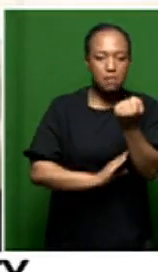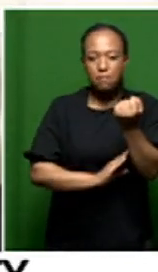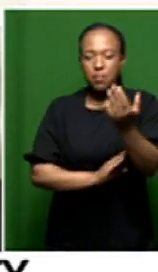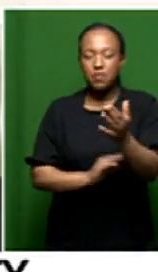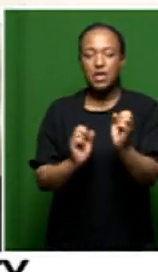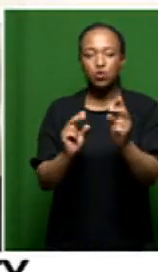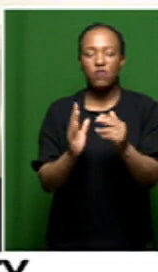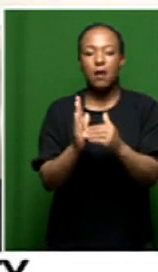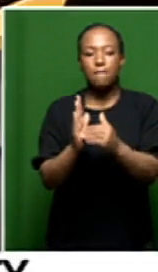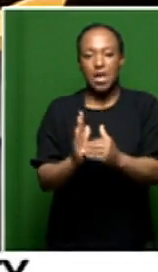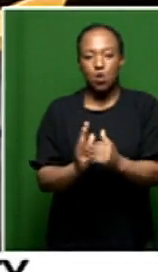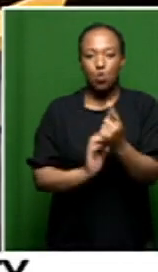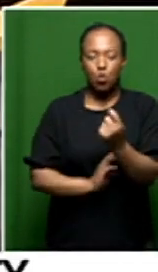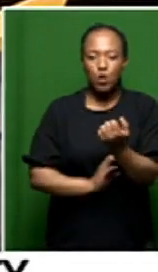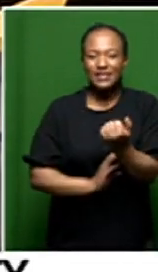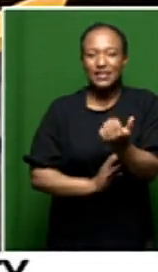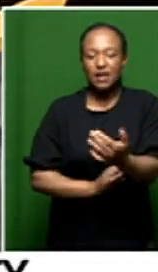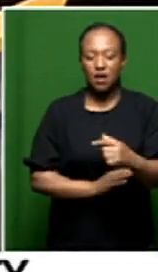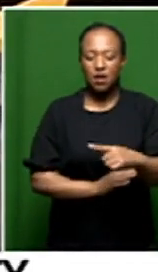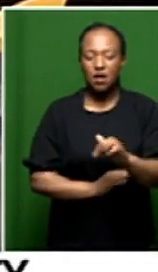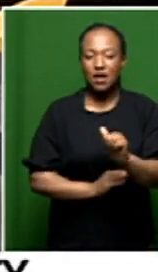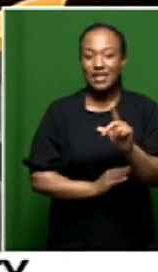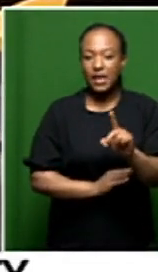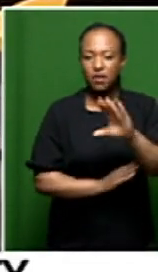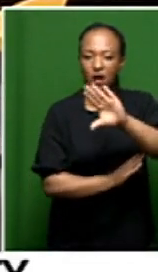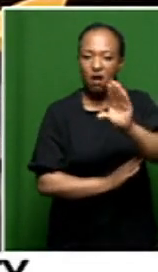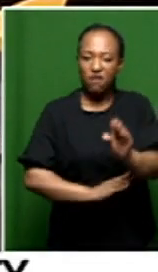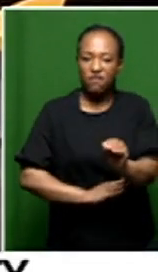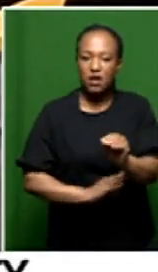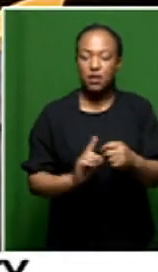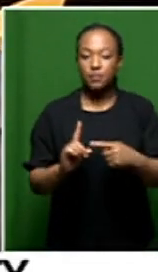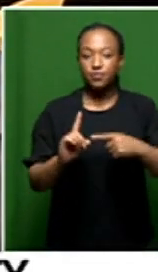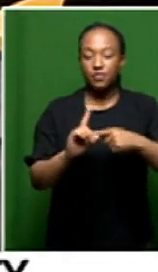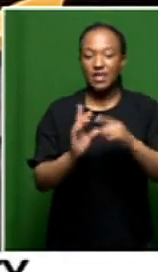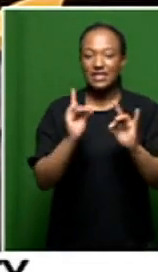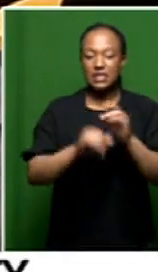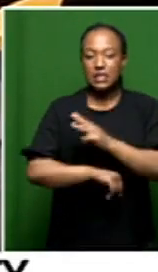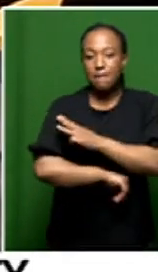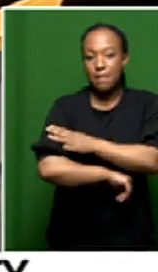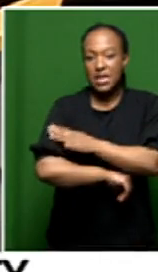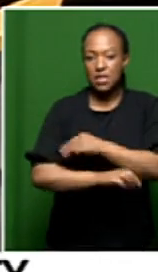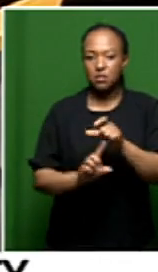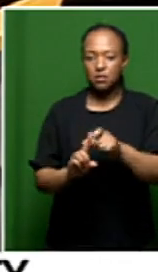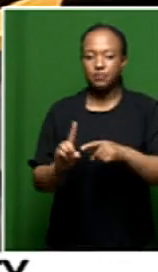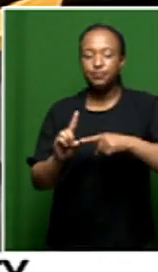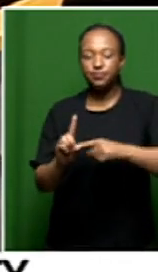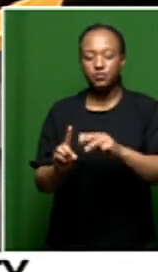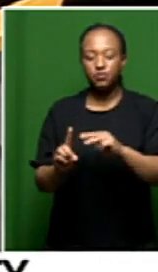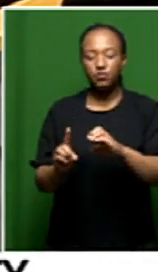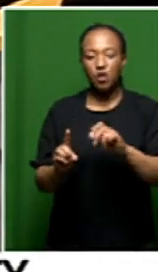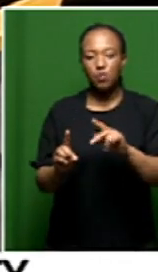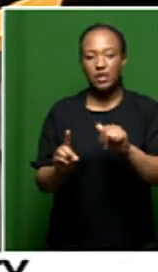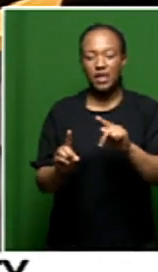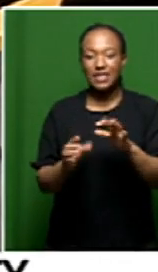rand Glad Africa tender. This also forced the resignation of city manager Dr. Mwegedze Mosola, who was linked to